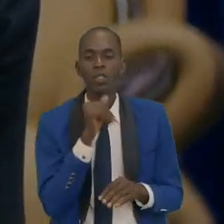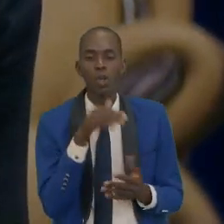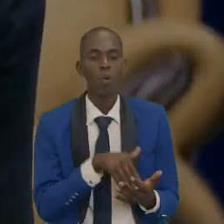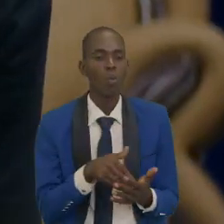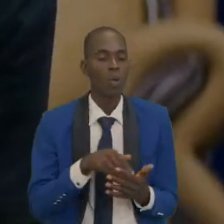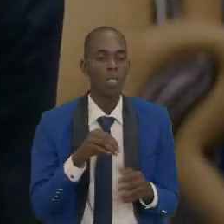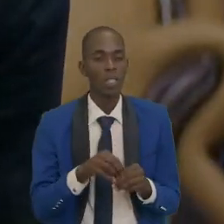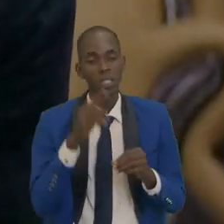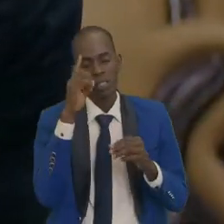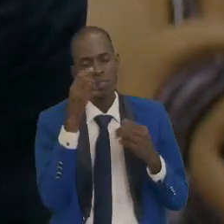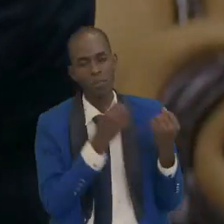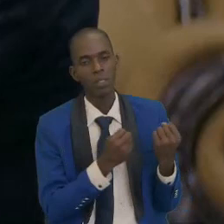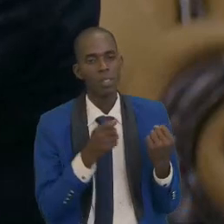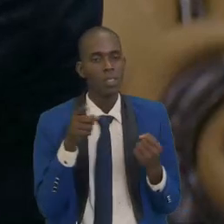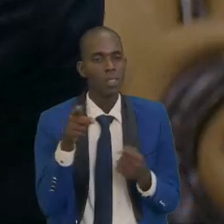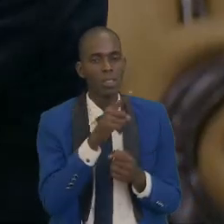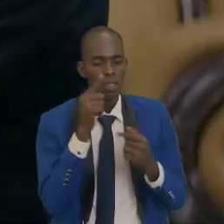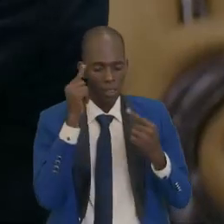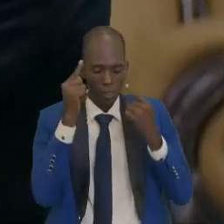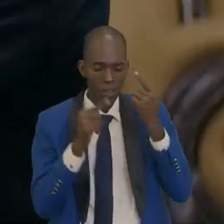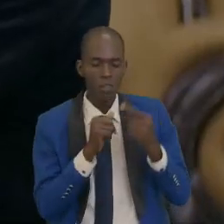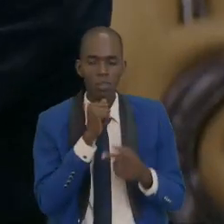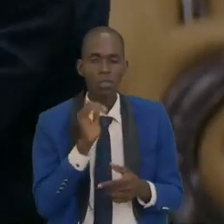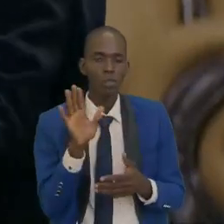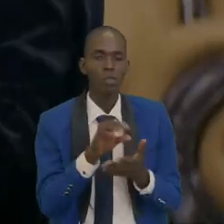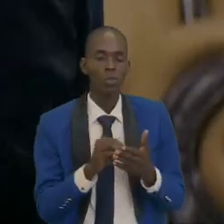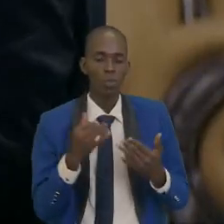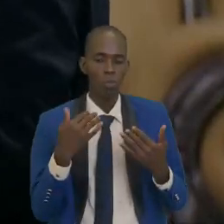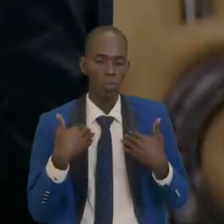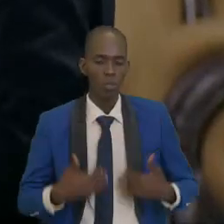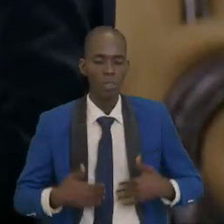that not his own body now dead